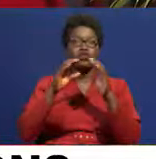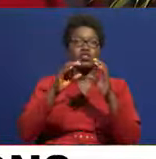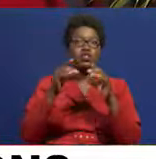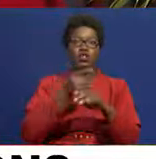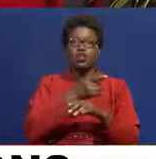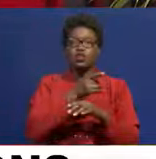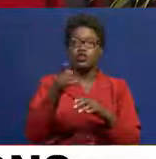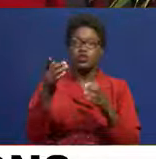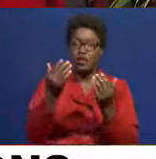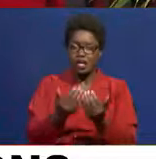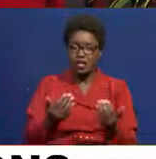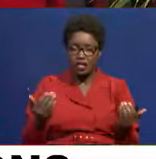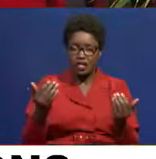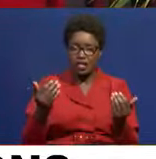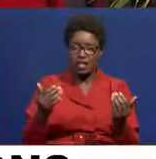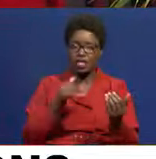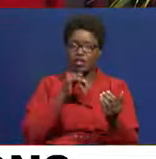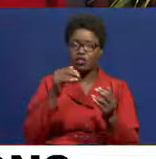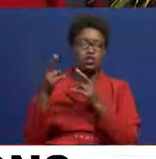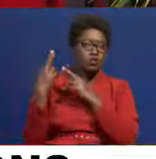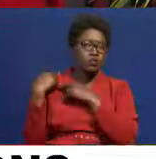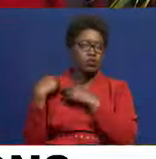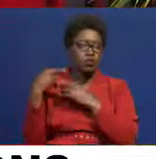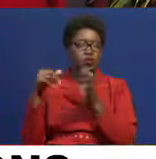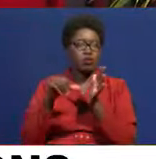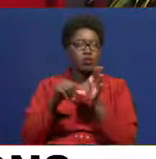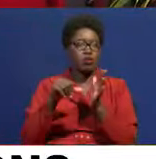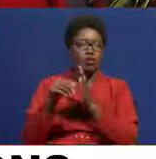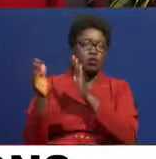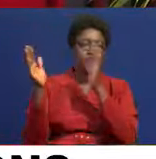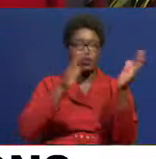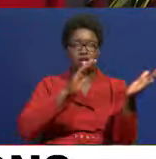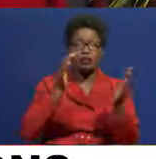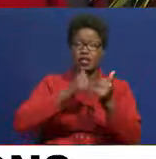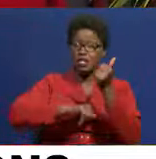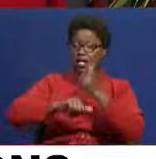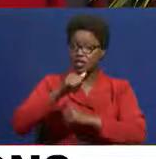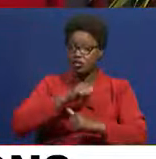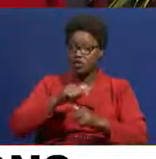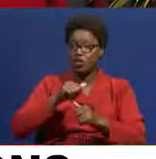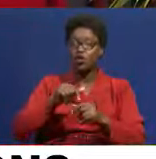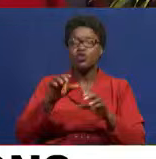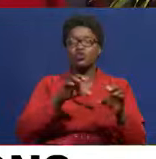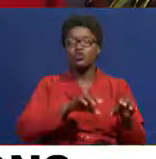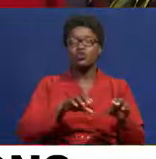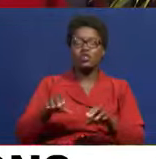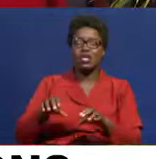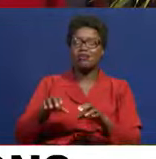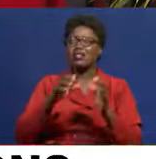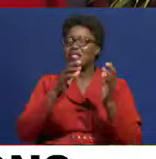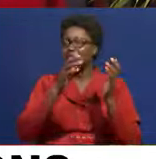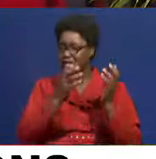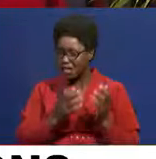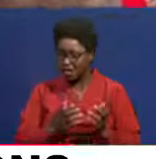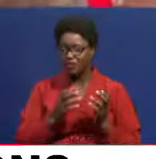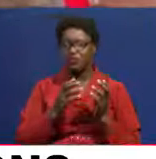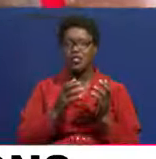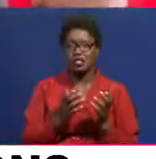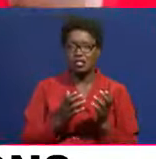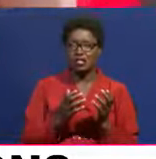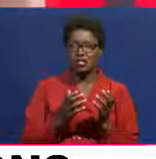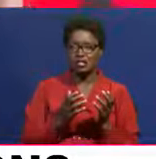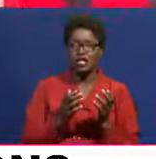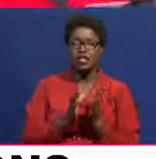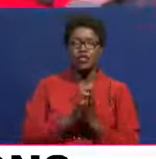you as children are not responsible for the problem of climate action, you bear its heaviest burden. We